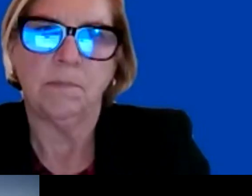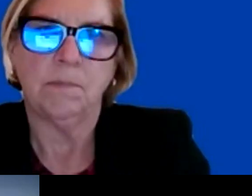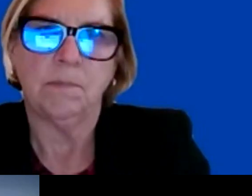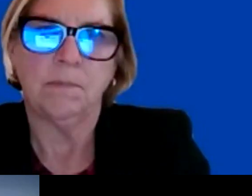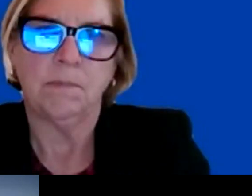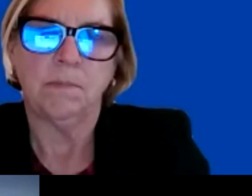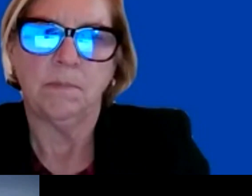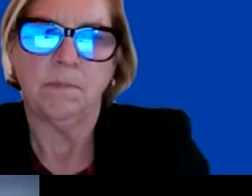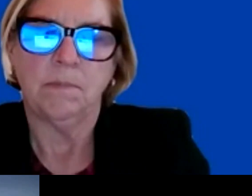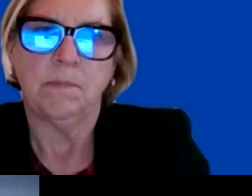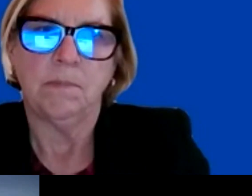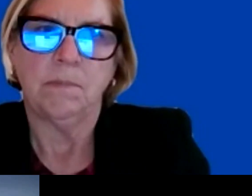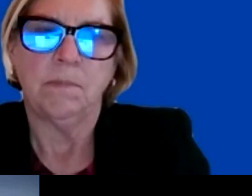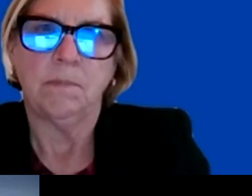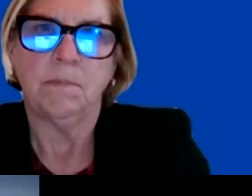you so much, Shella.